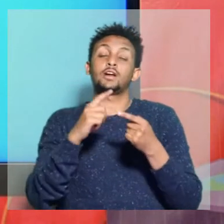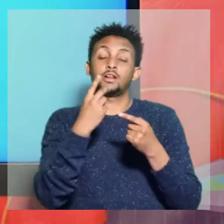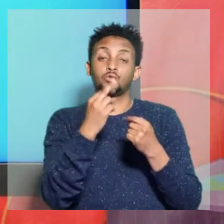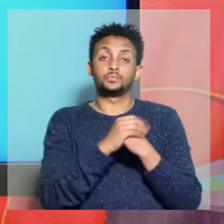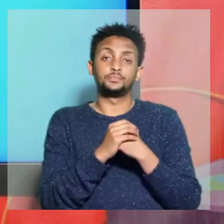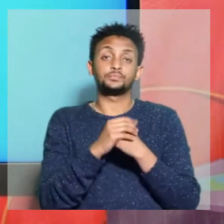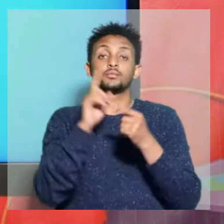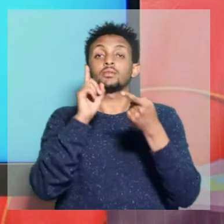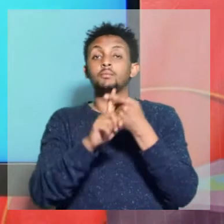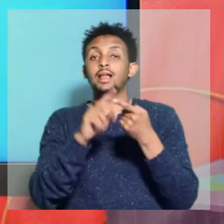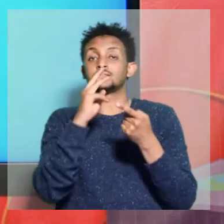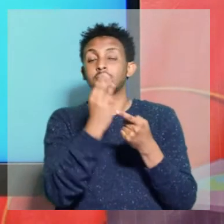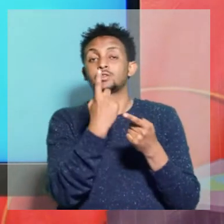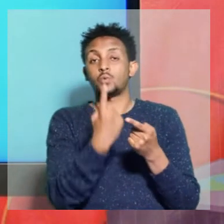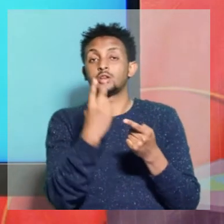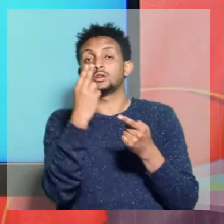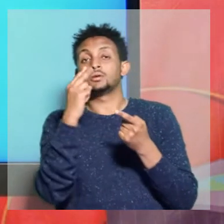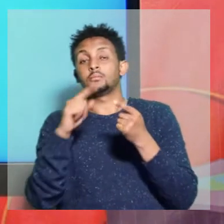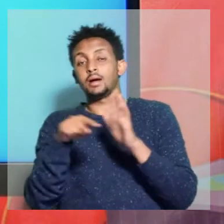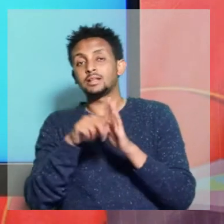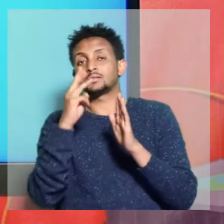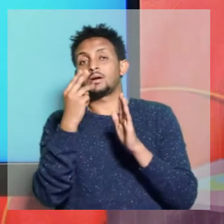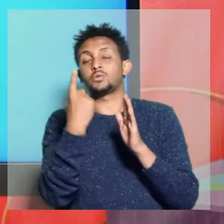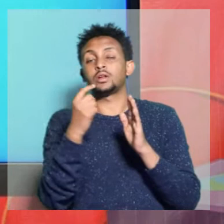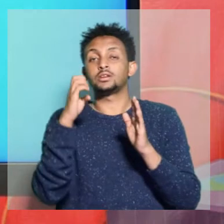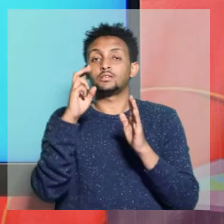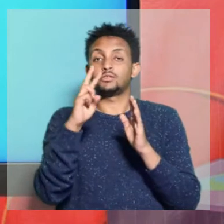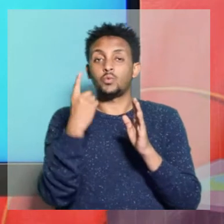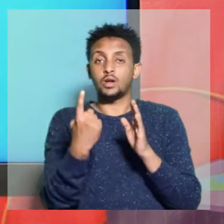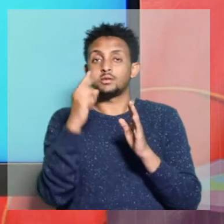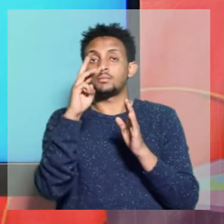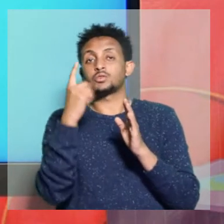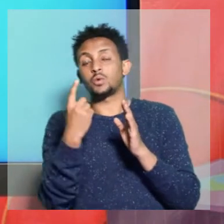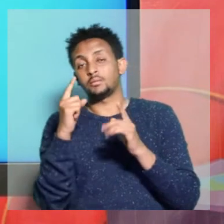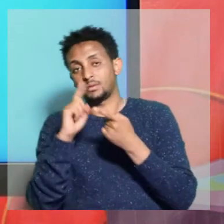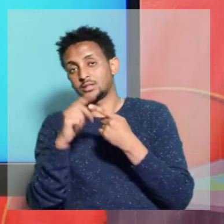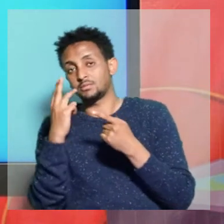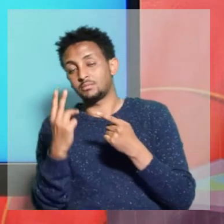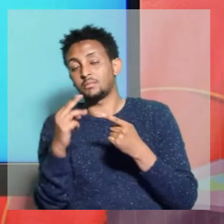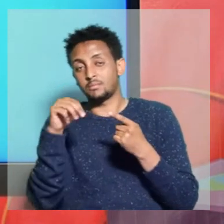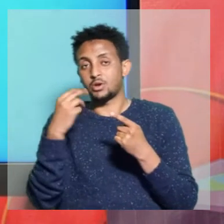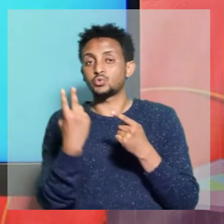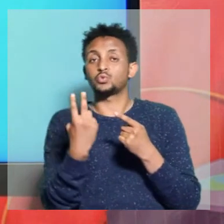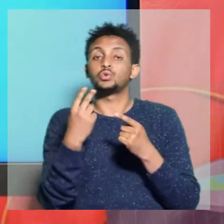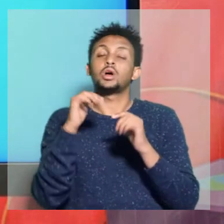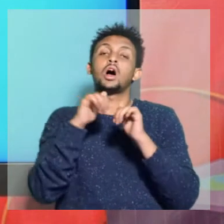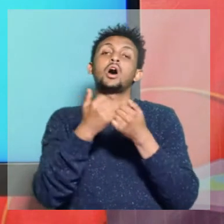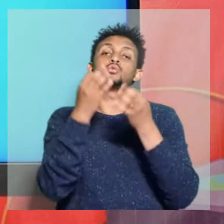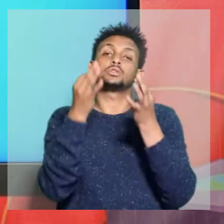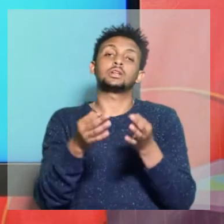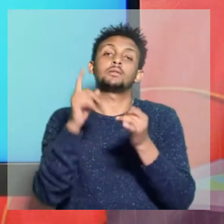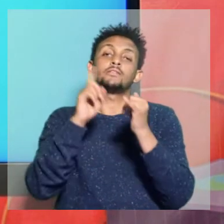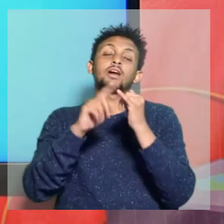2, plus mass 1 minus mass 2 times u1 over mass 1 plus mass 2. This is how we determine the